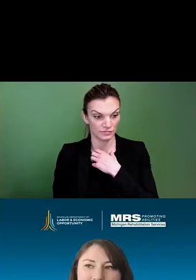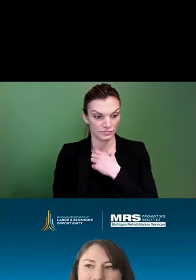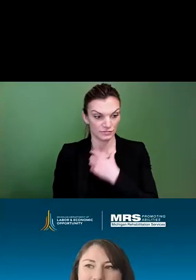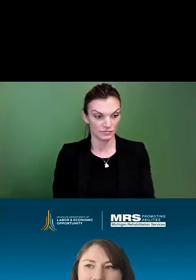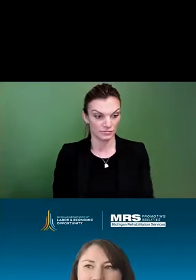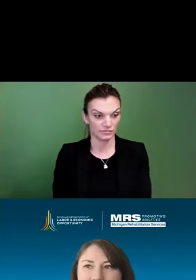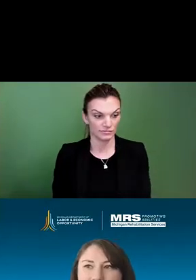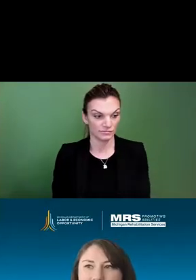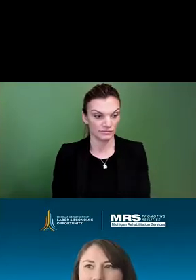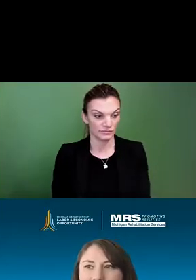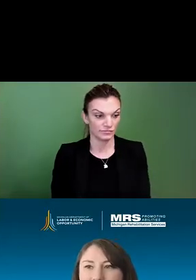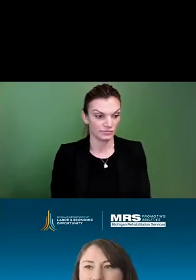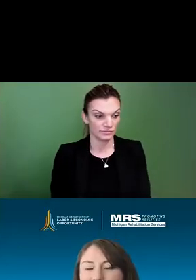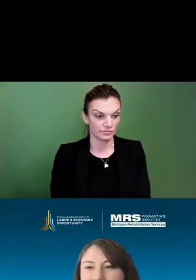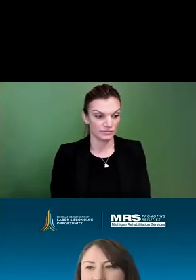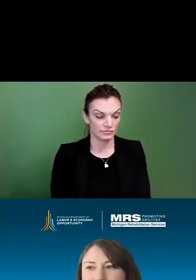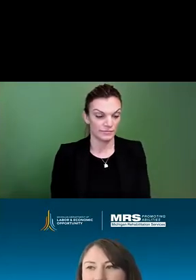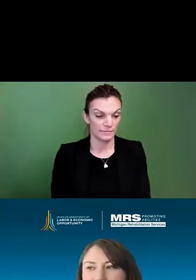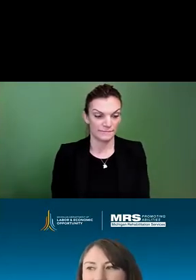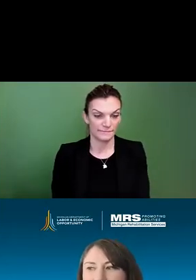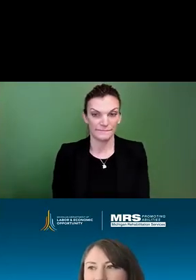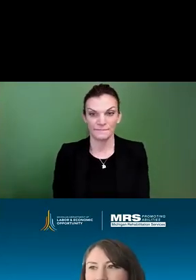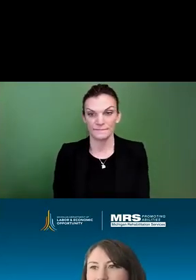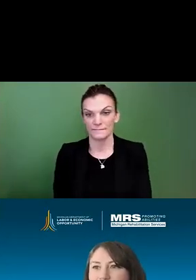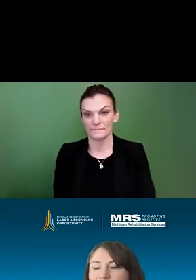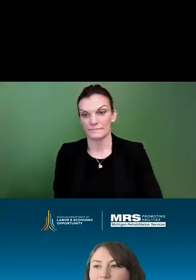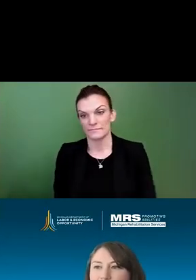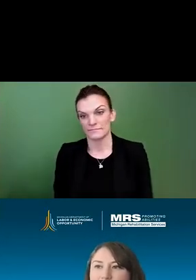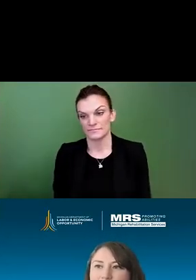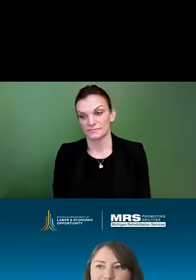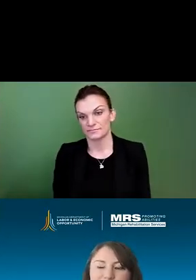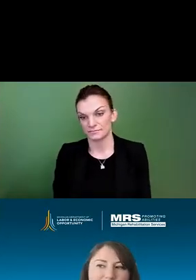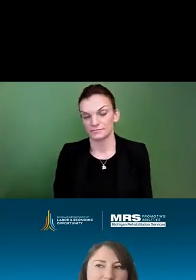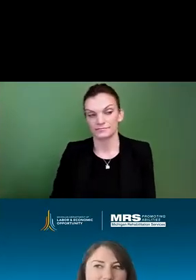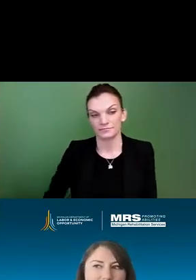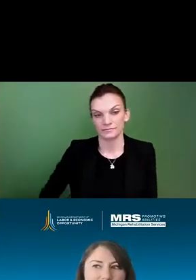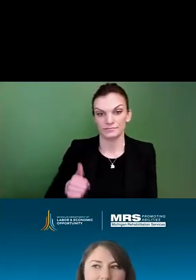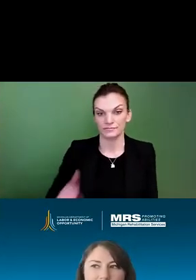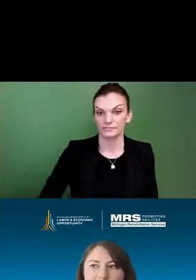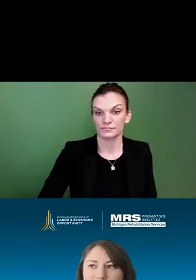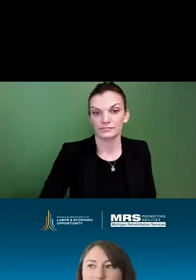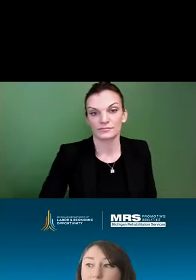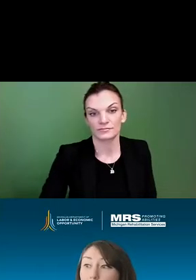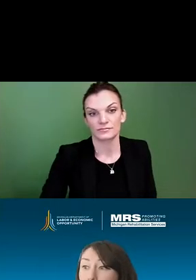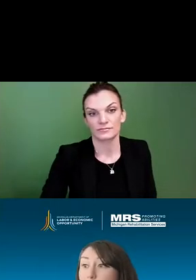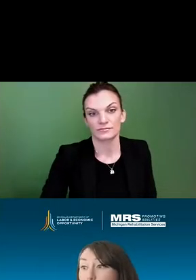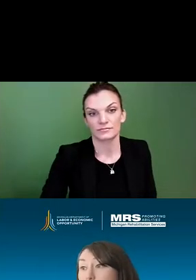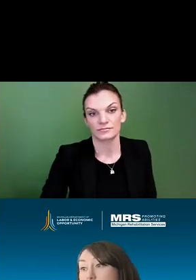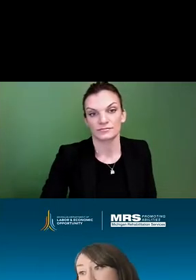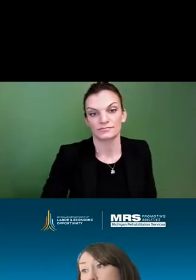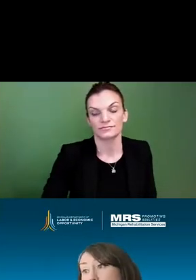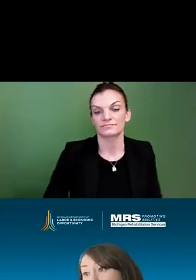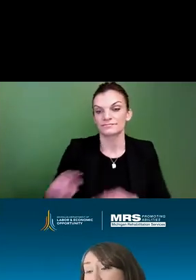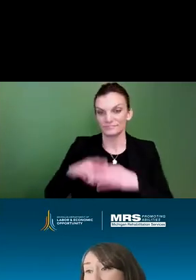All right, And our results are,